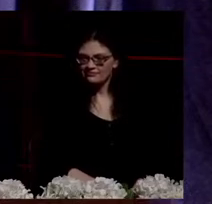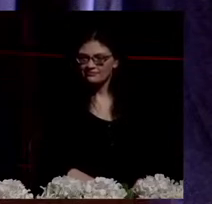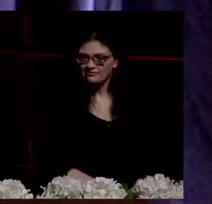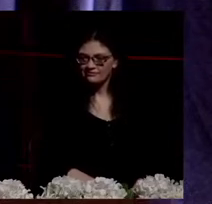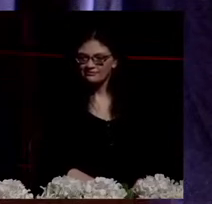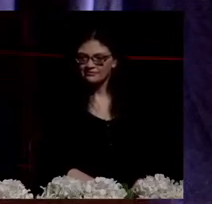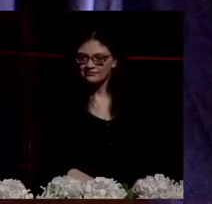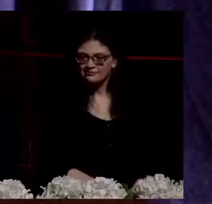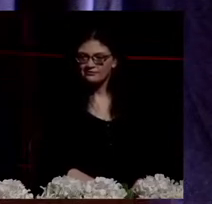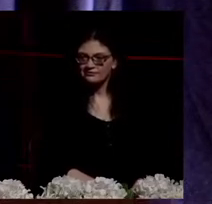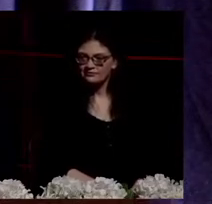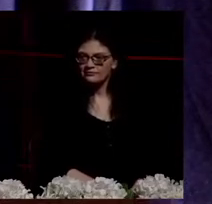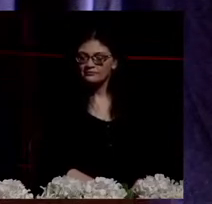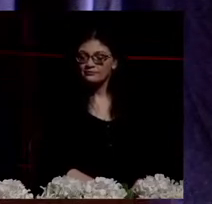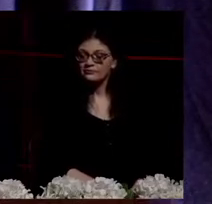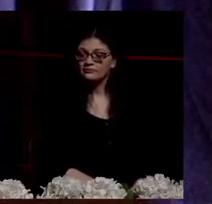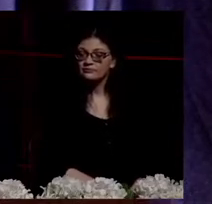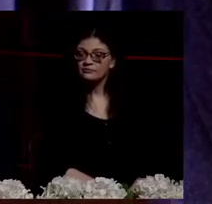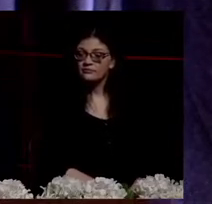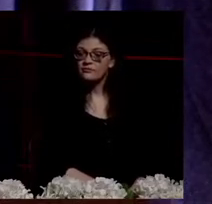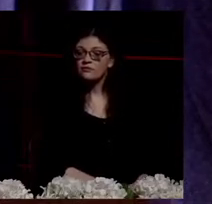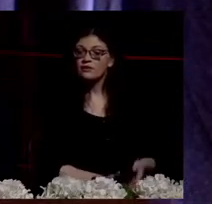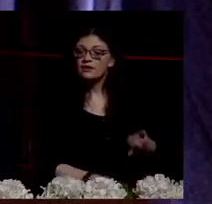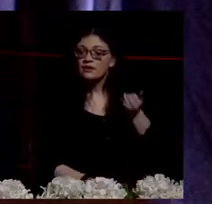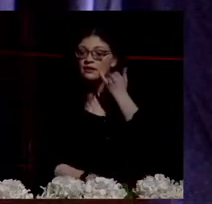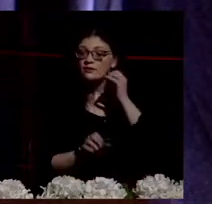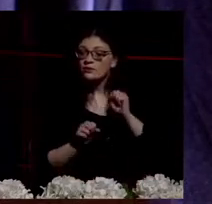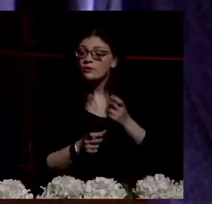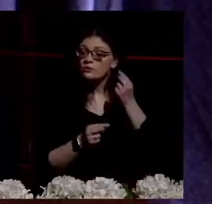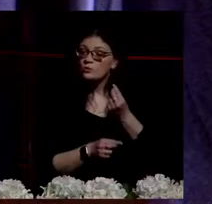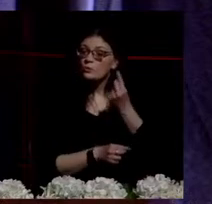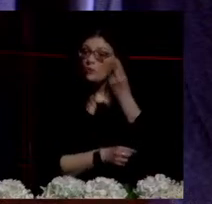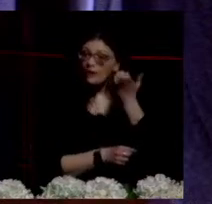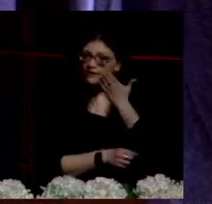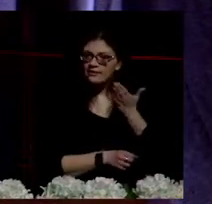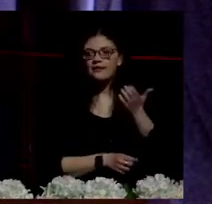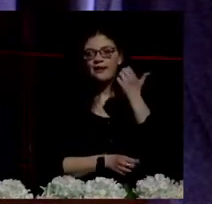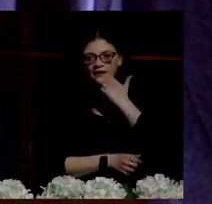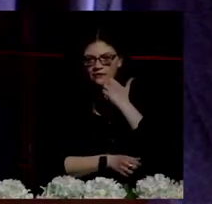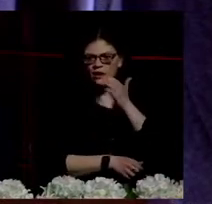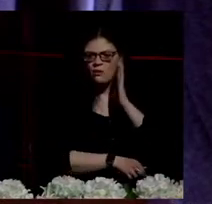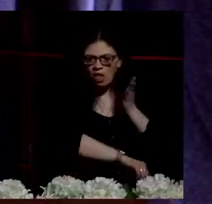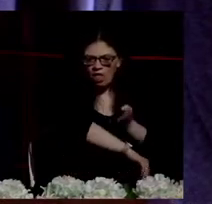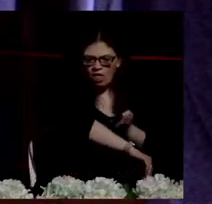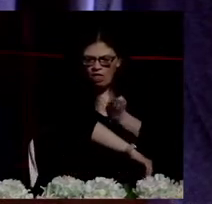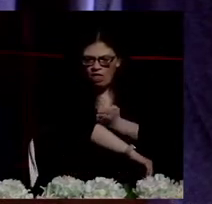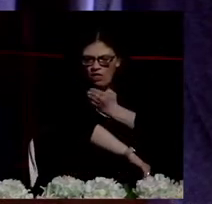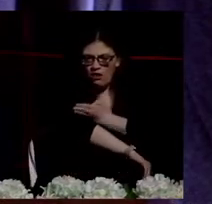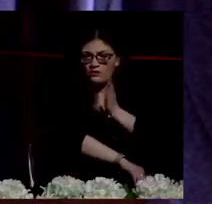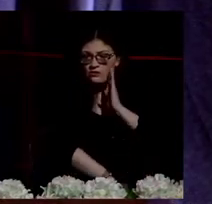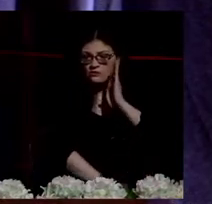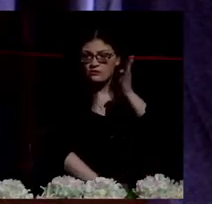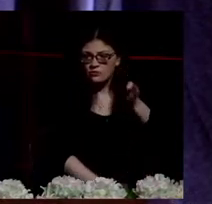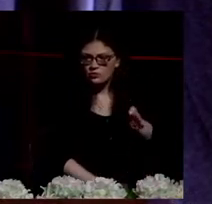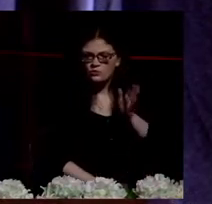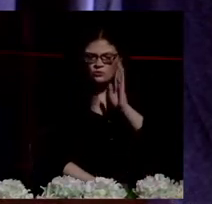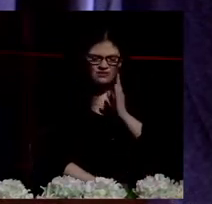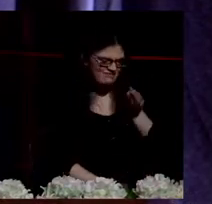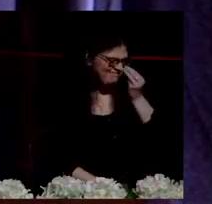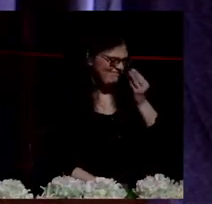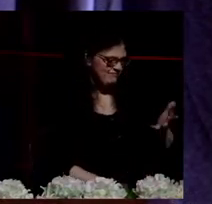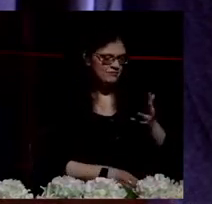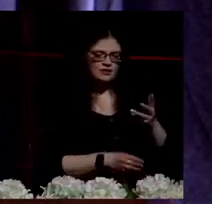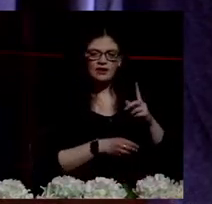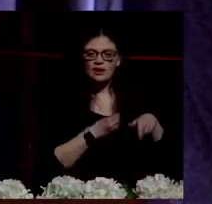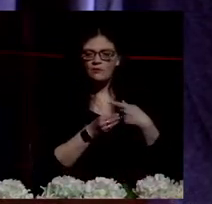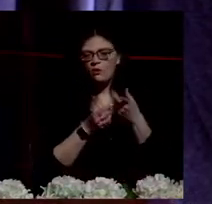Please do one thing every day that will make you a better you. In the future, you're going to care less about what you did in